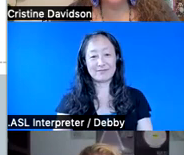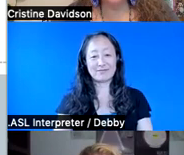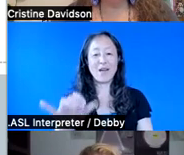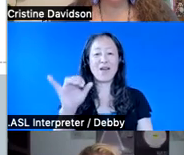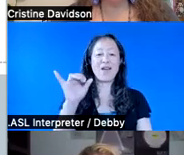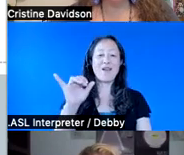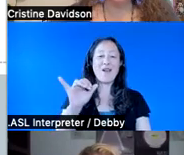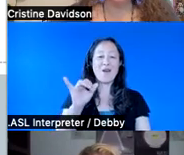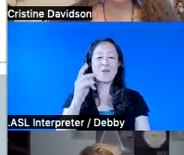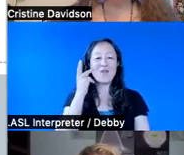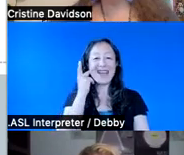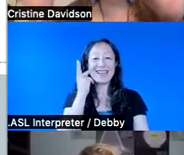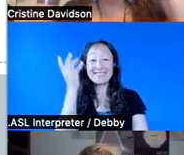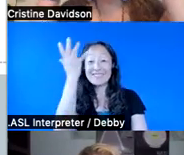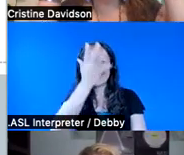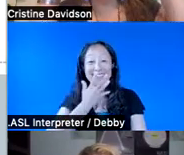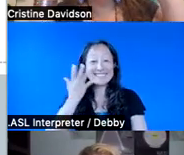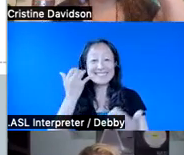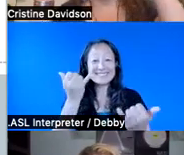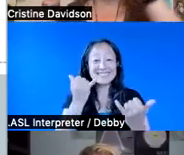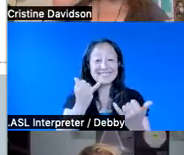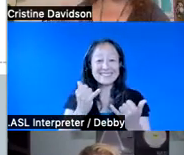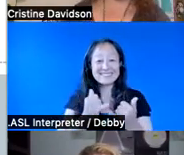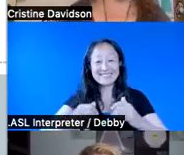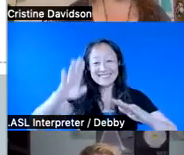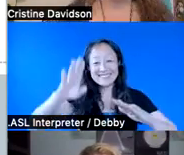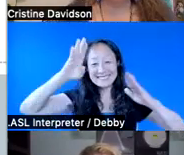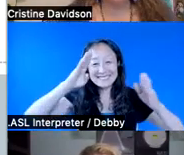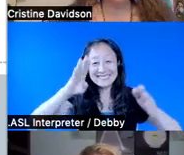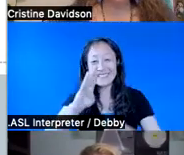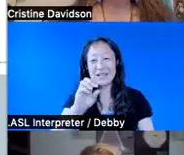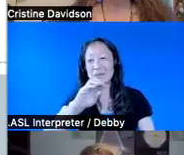Ah, I see some faces. Bonjour.